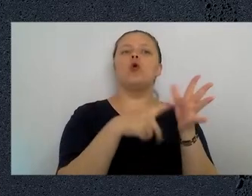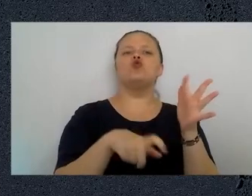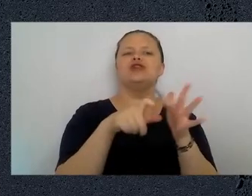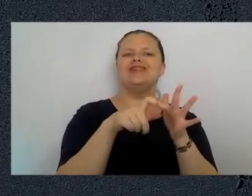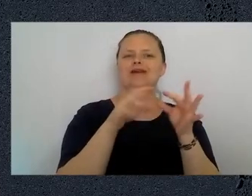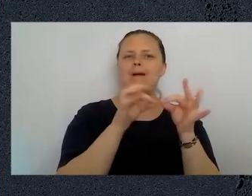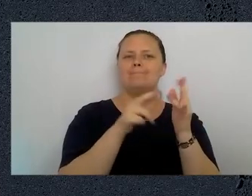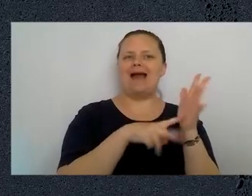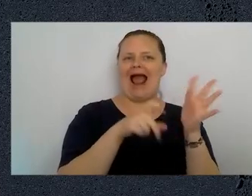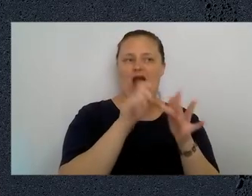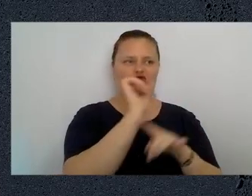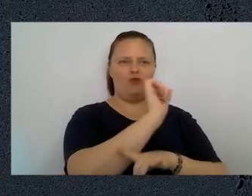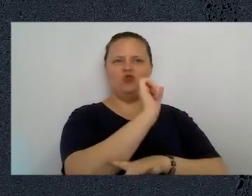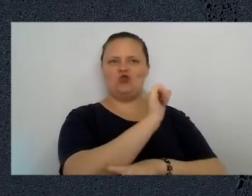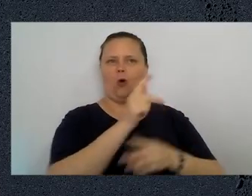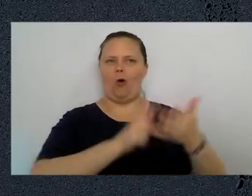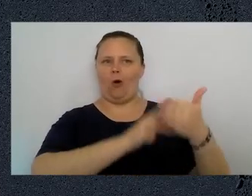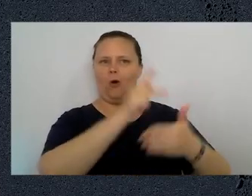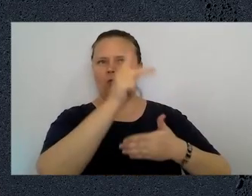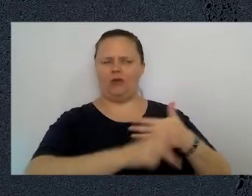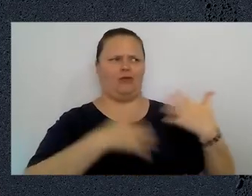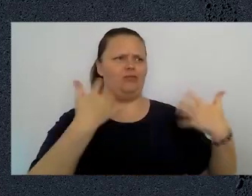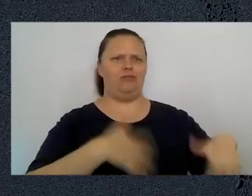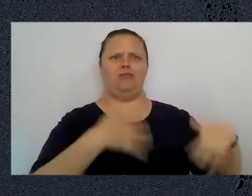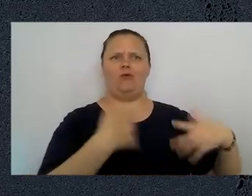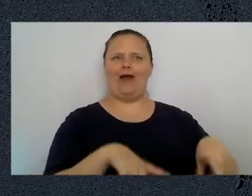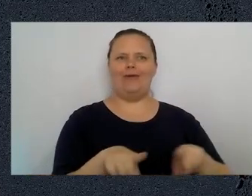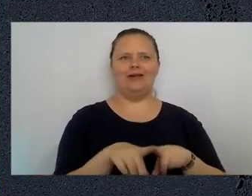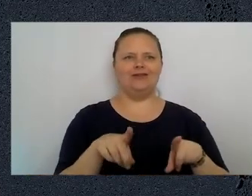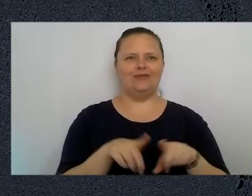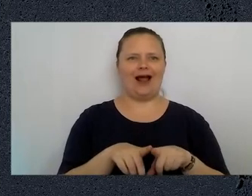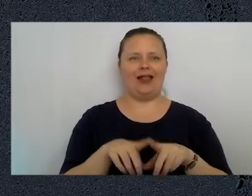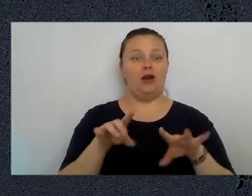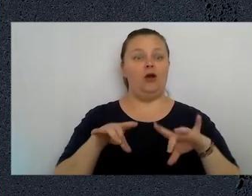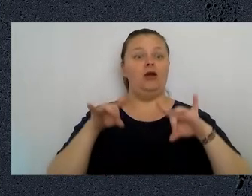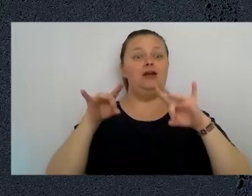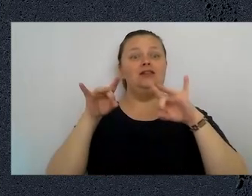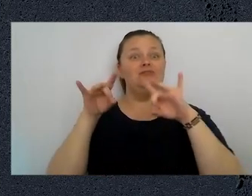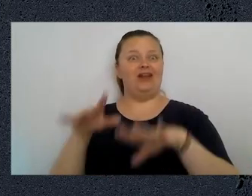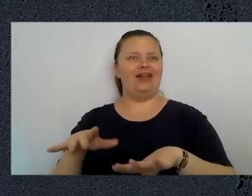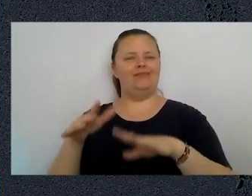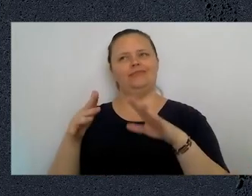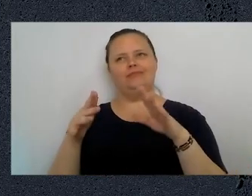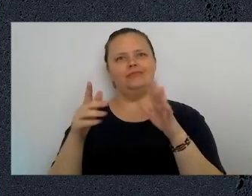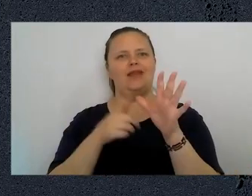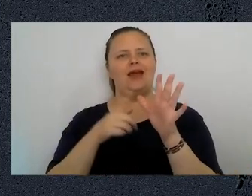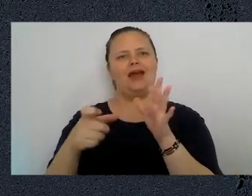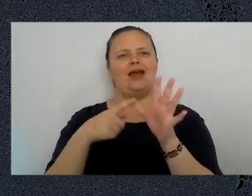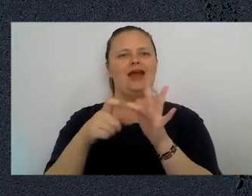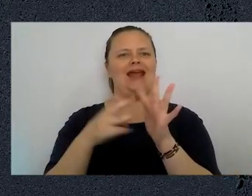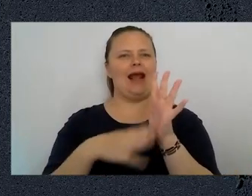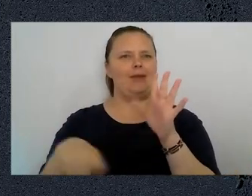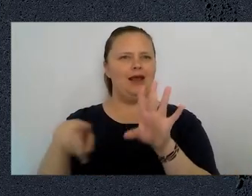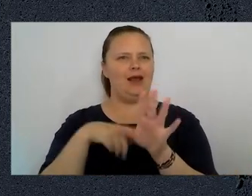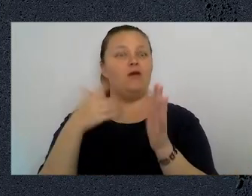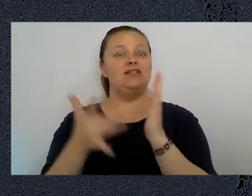your programs. And to me, the Australian Academy of Technology and Engineering really values what